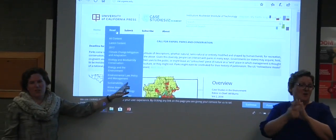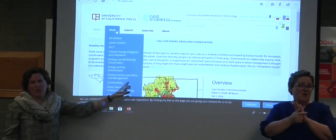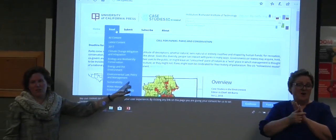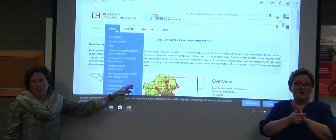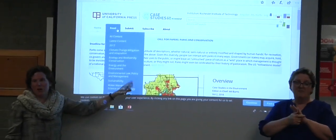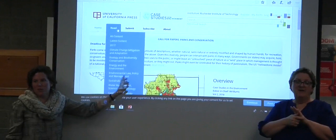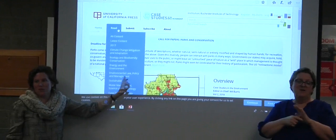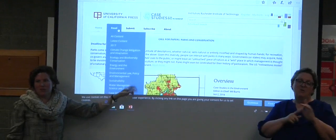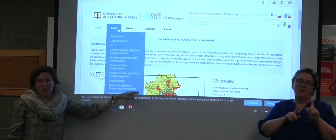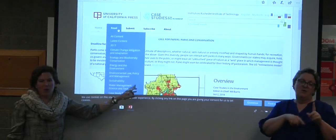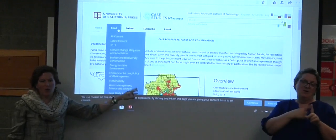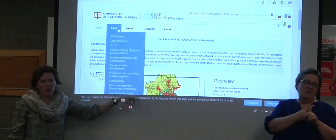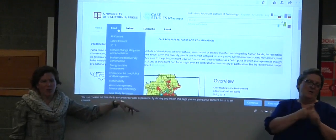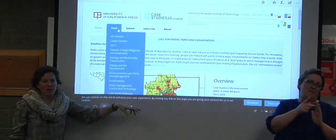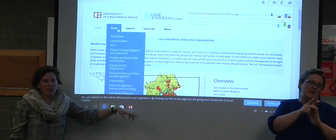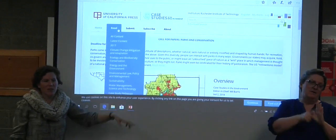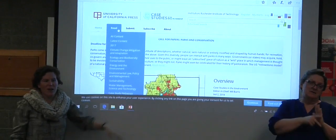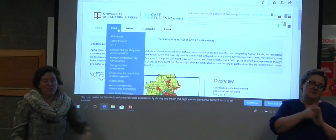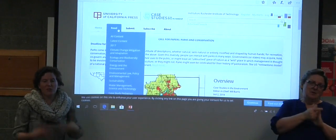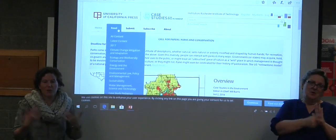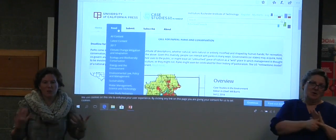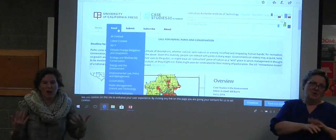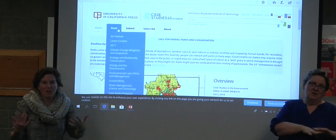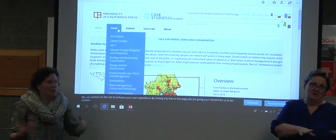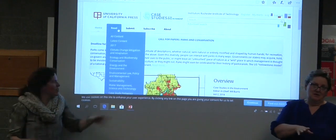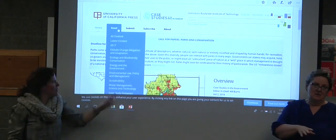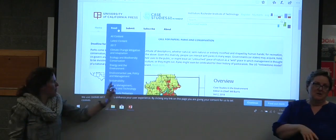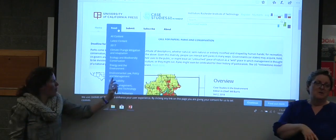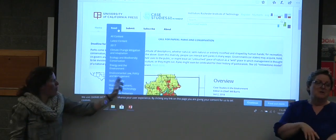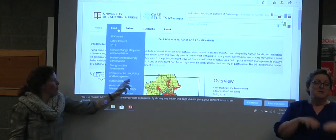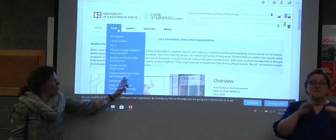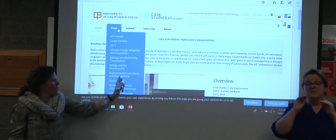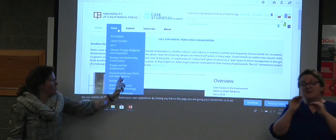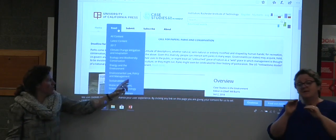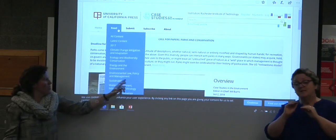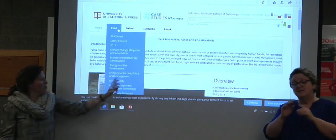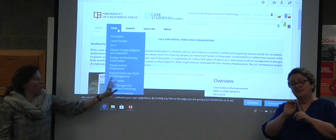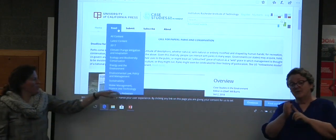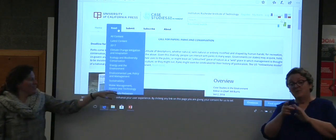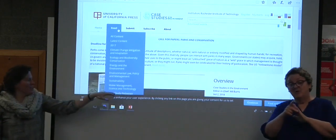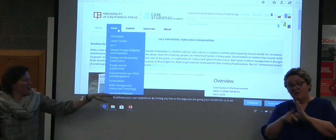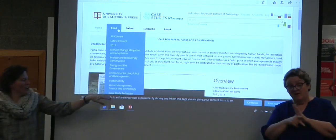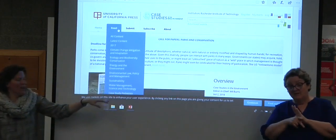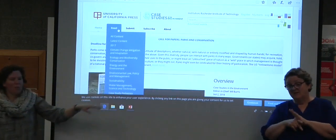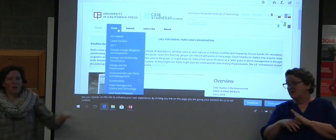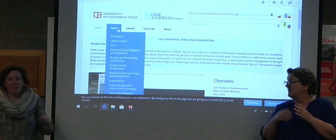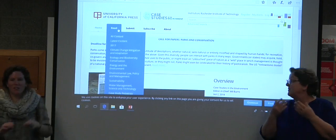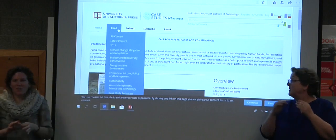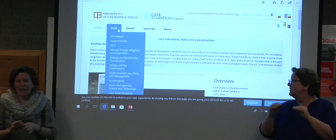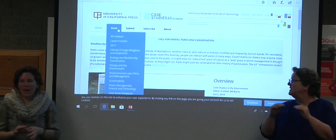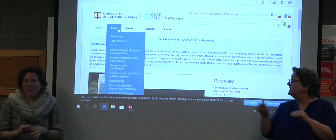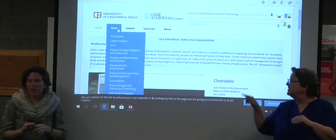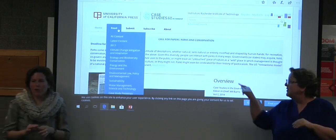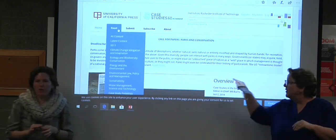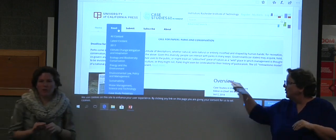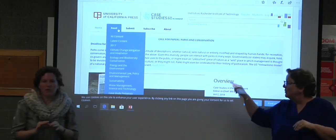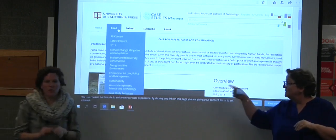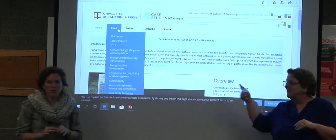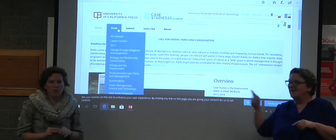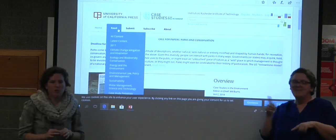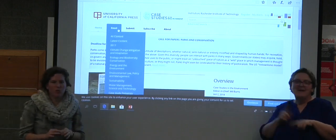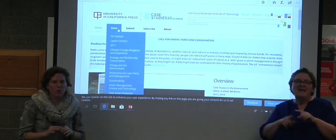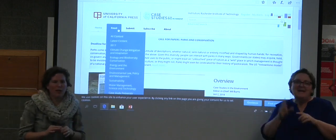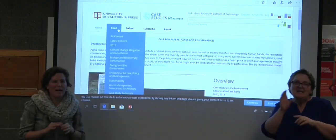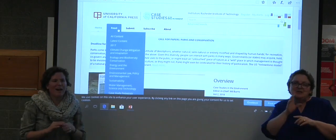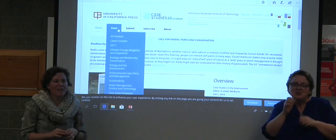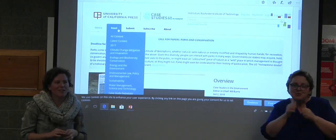only interested in looking at the policy and law ones, right? I teach environmental policy here, maybe I only want to teach the ones here. But it doesn't have a way for